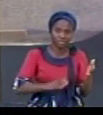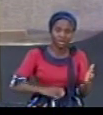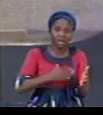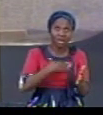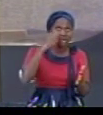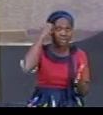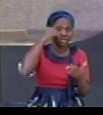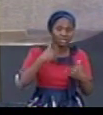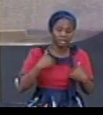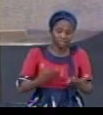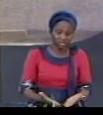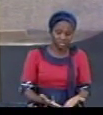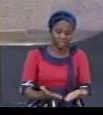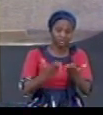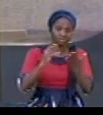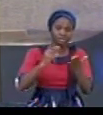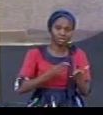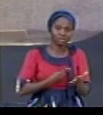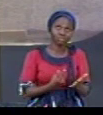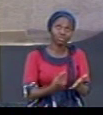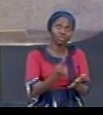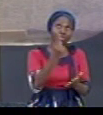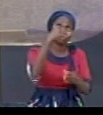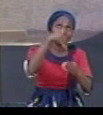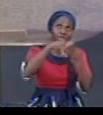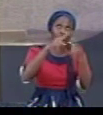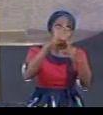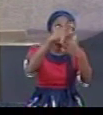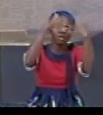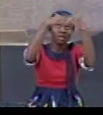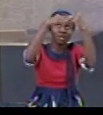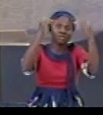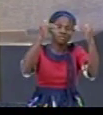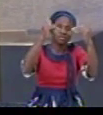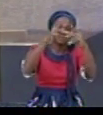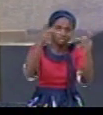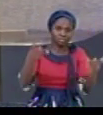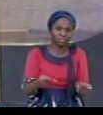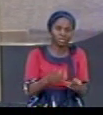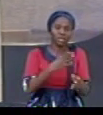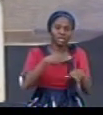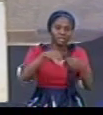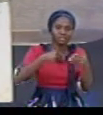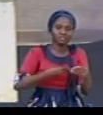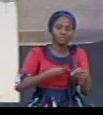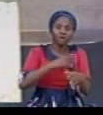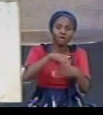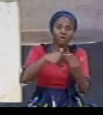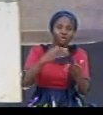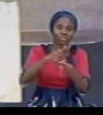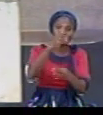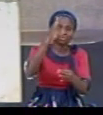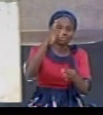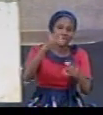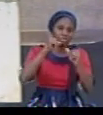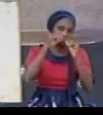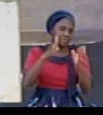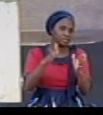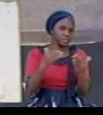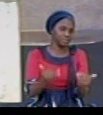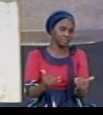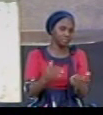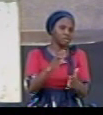places, and he has given us all spiritual blessings. Now come to chapter 2,